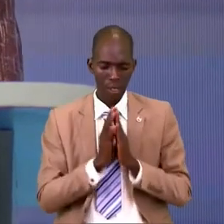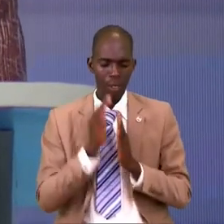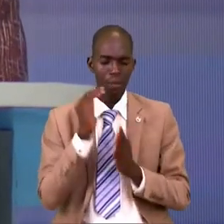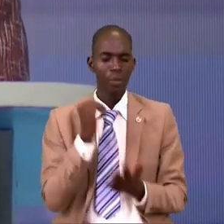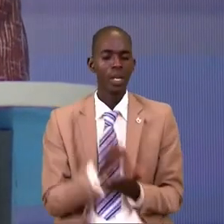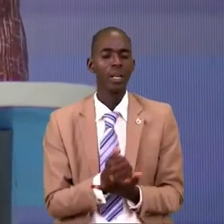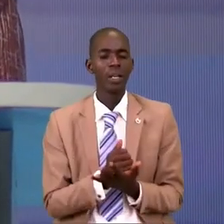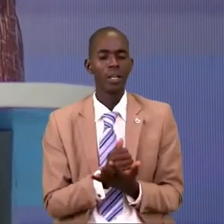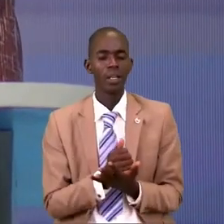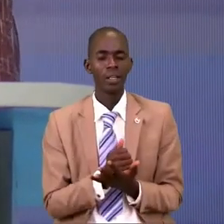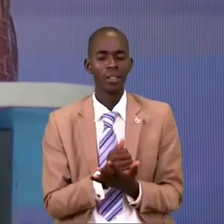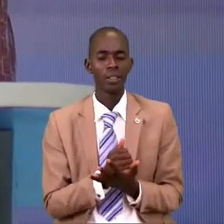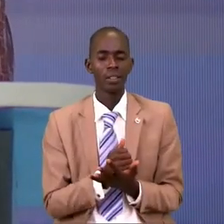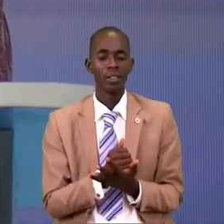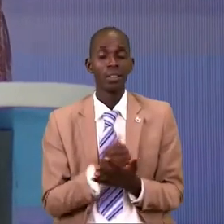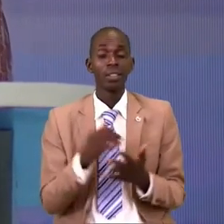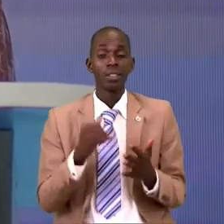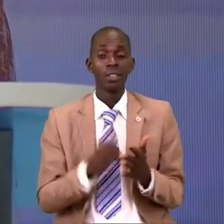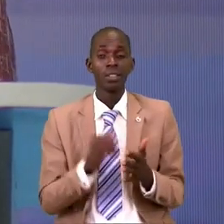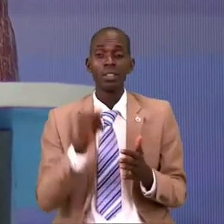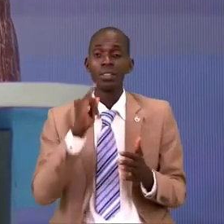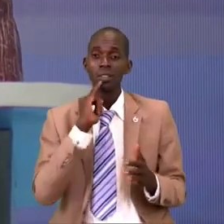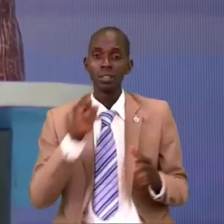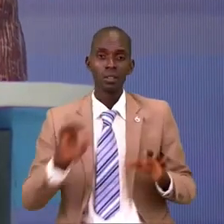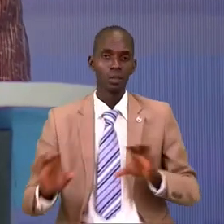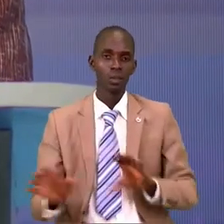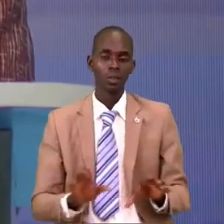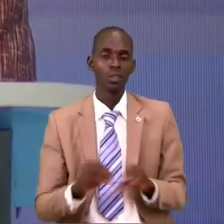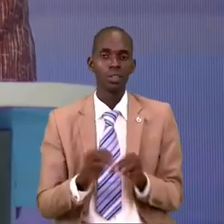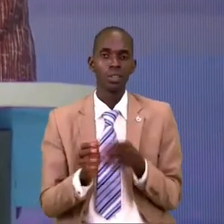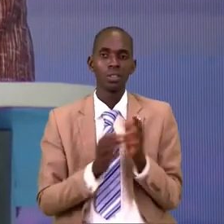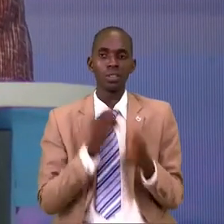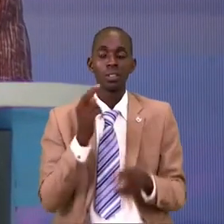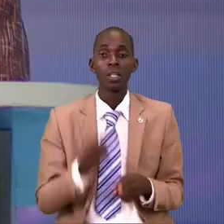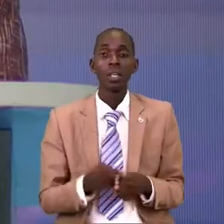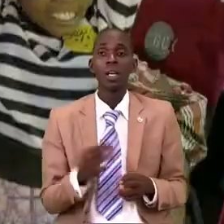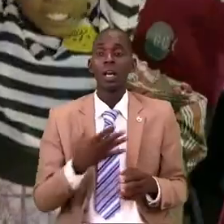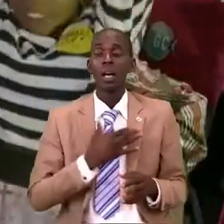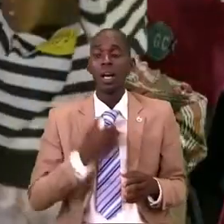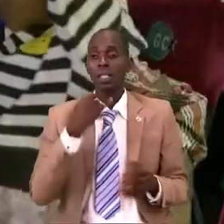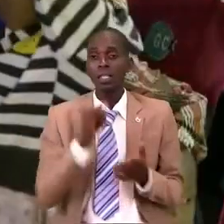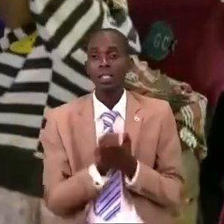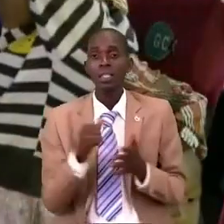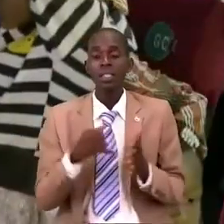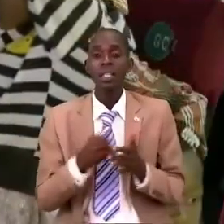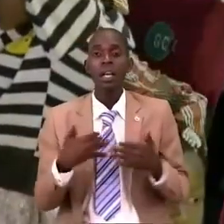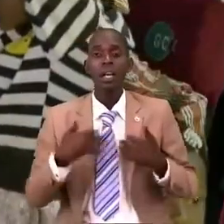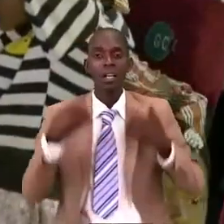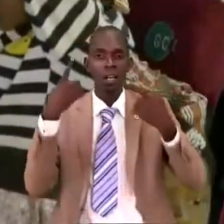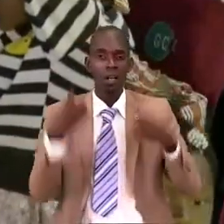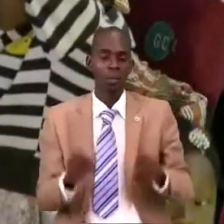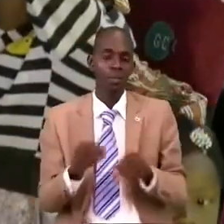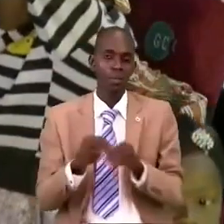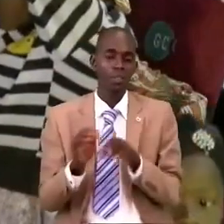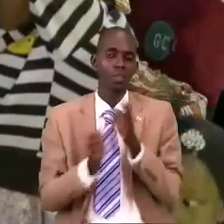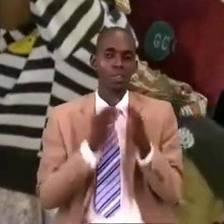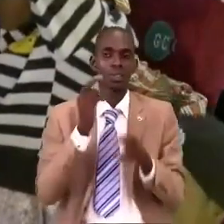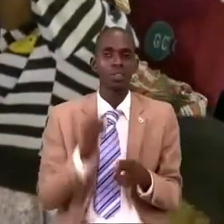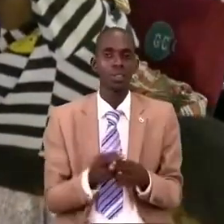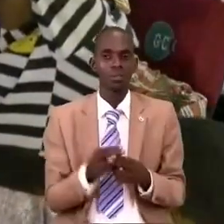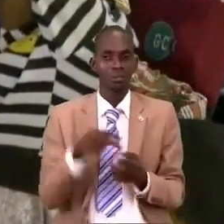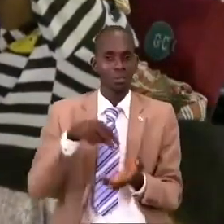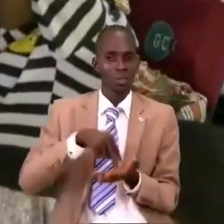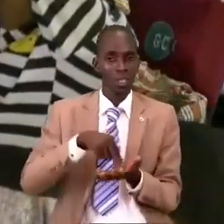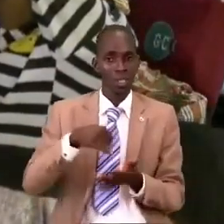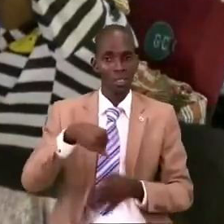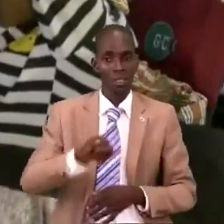done. Keep on standing. Our counselors are there and they'll help you and grant you